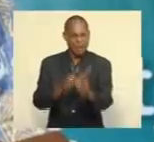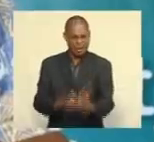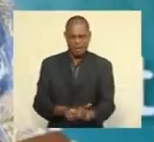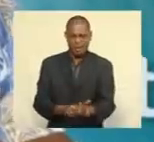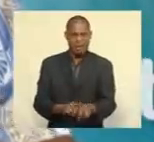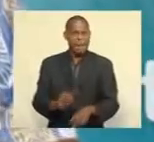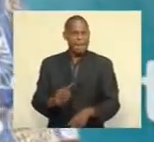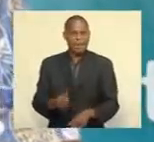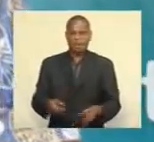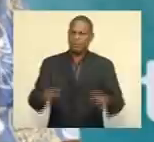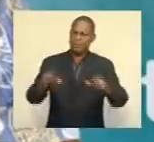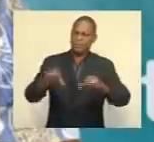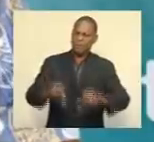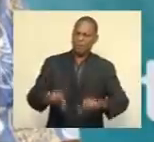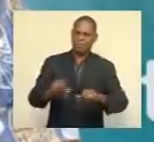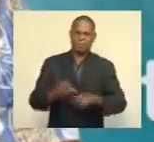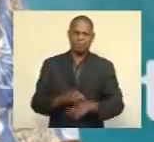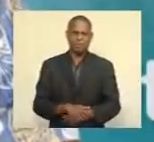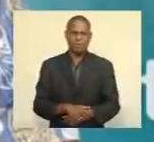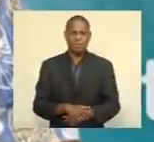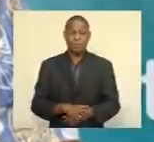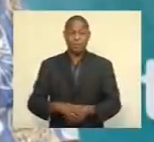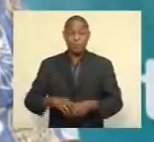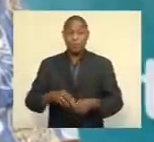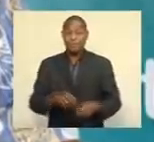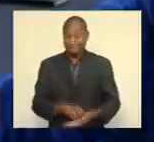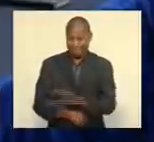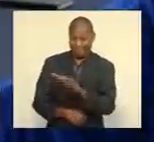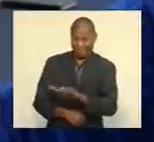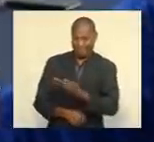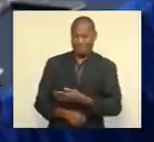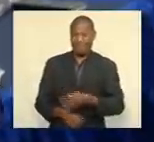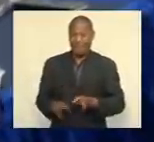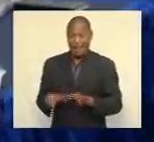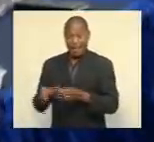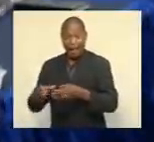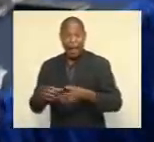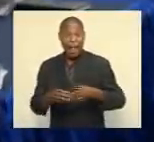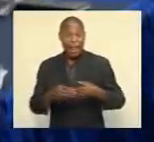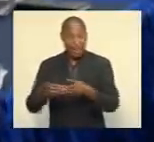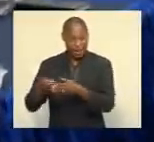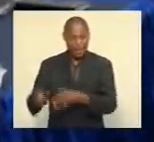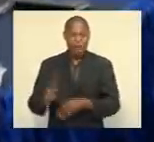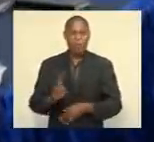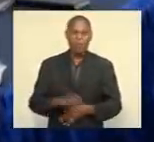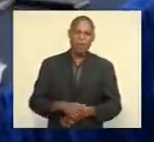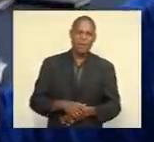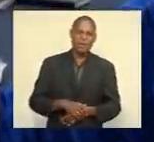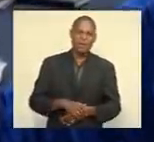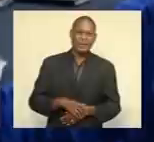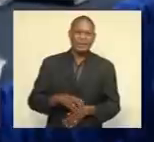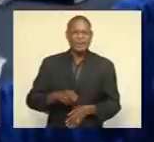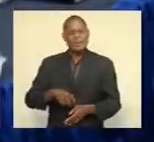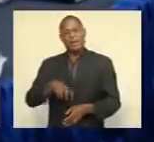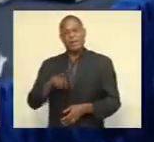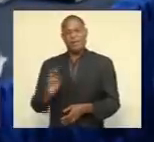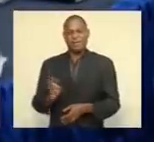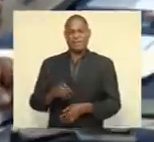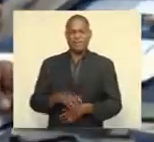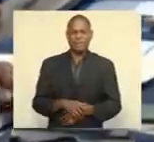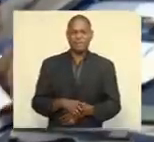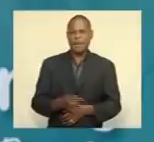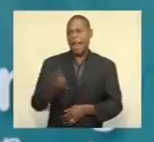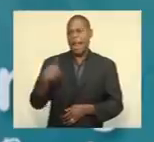until March 31st. Unity Party leader Savinathan Arumbe says their suspension has been lifted as they submitted their report last